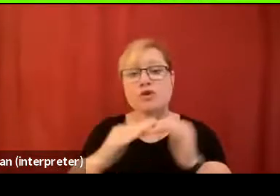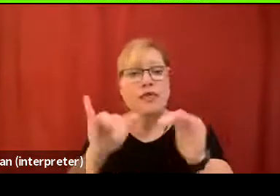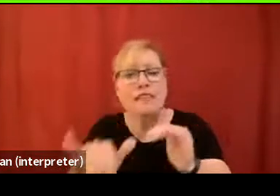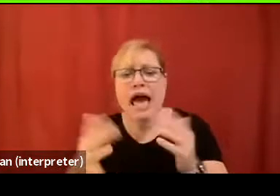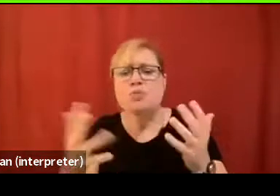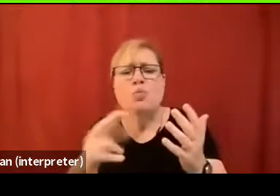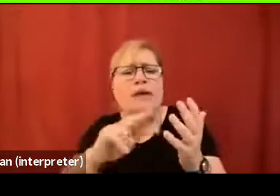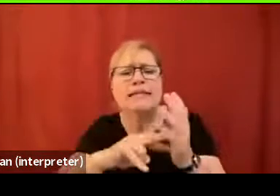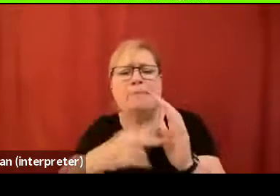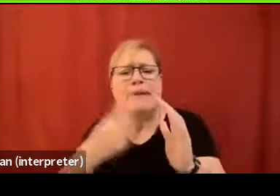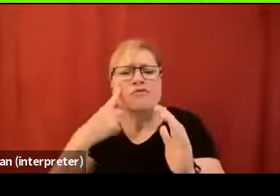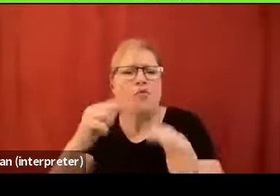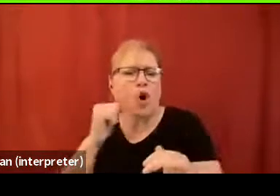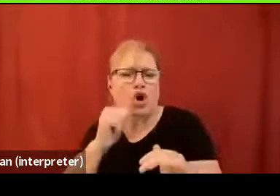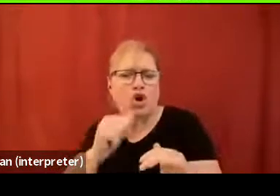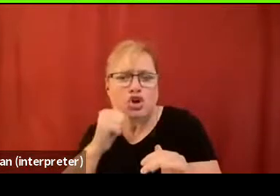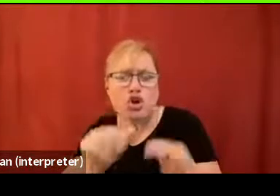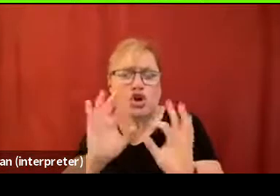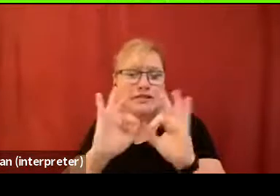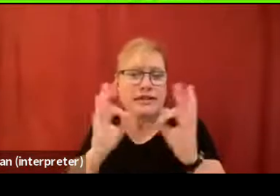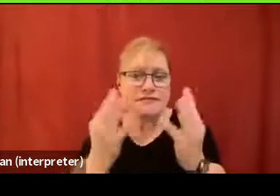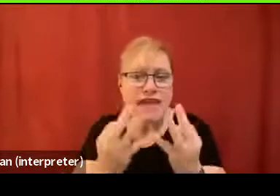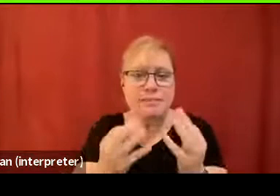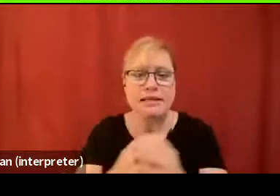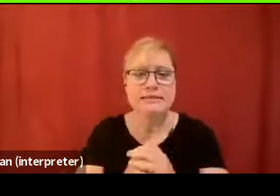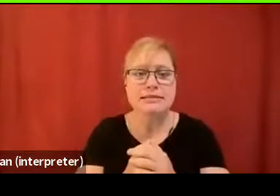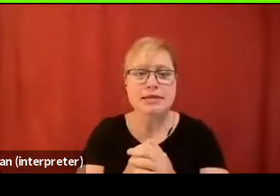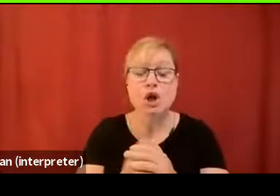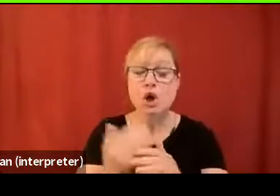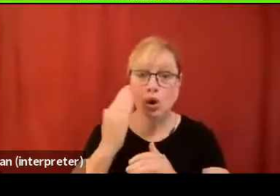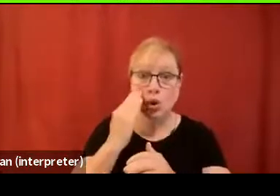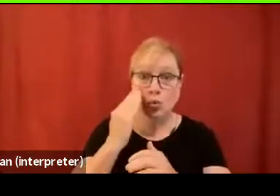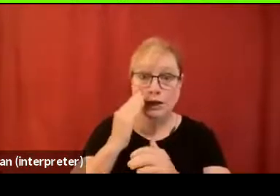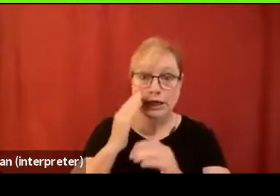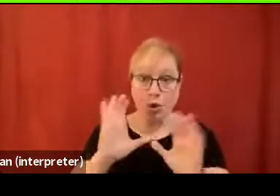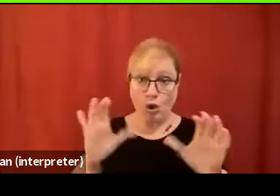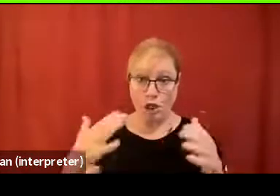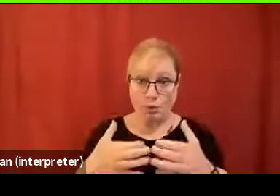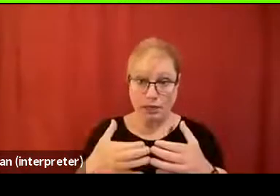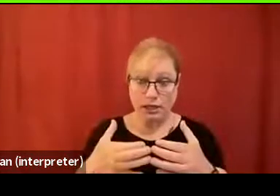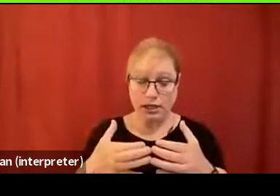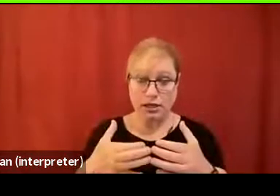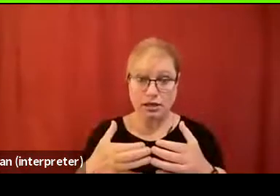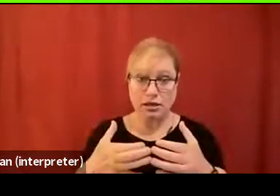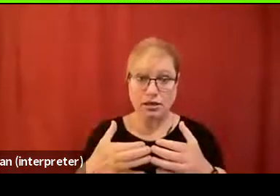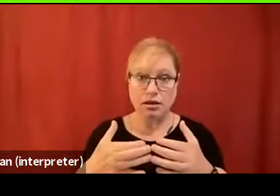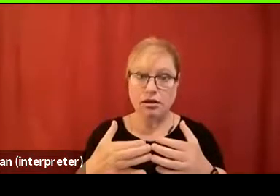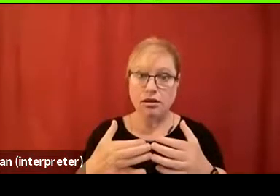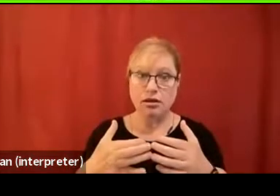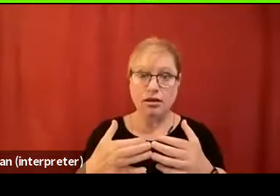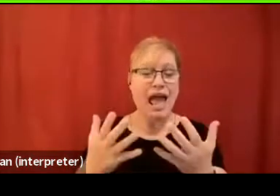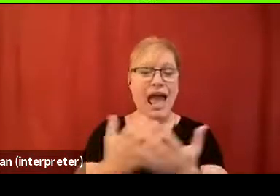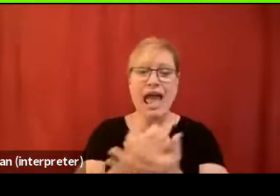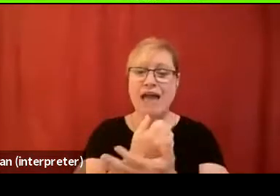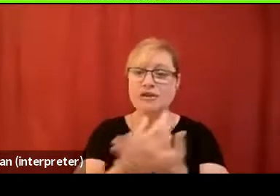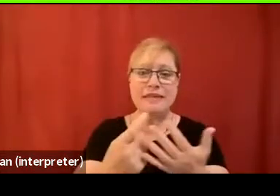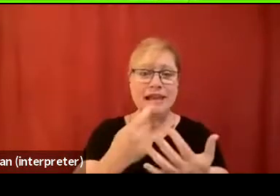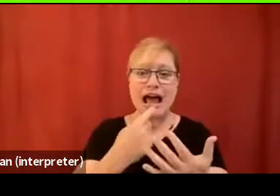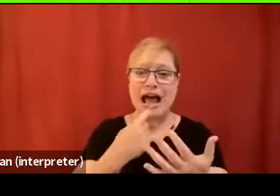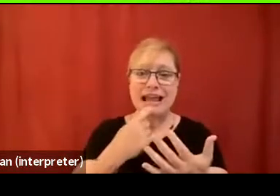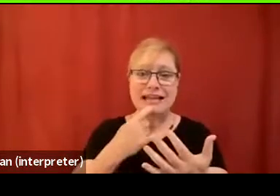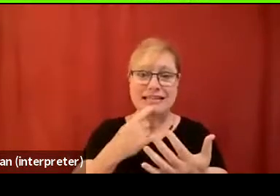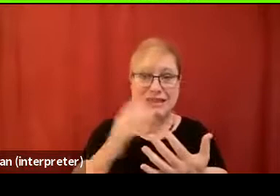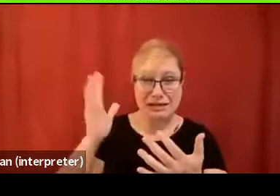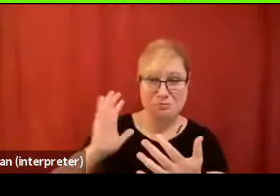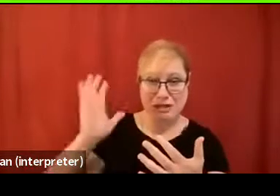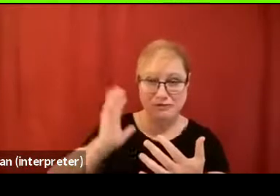for girls and families and things like that? I mean, we know globally that all the things I said before that impact the